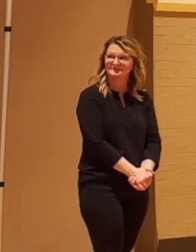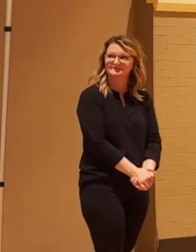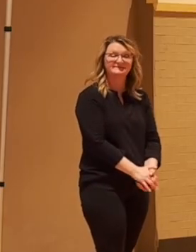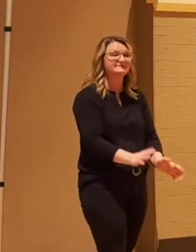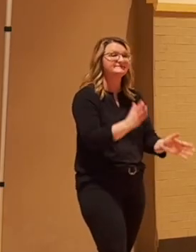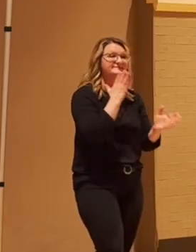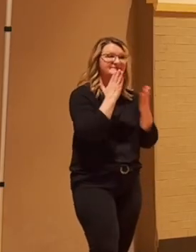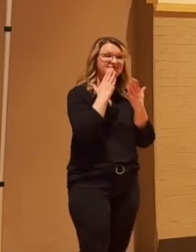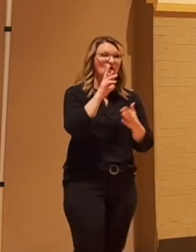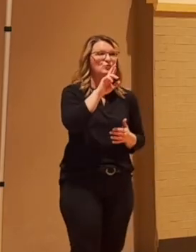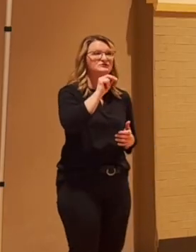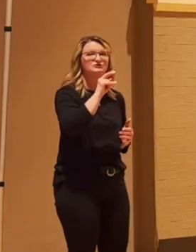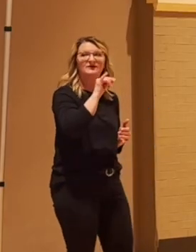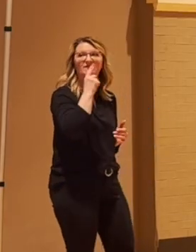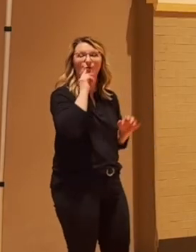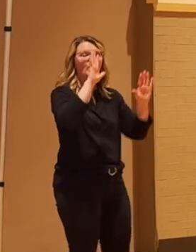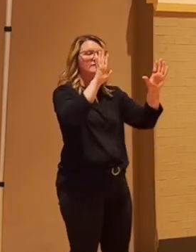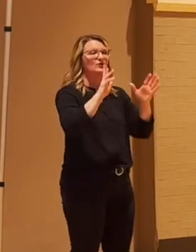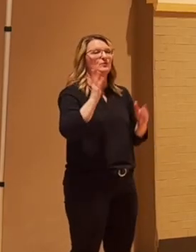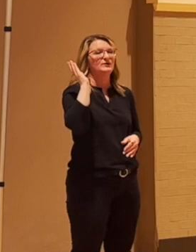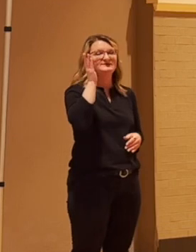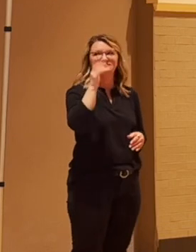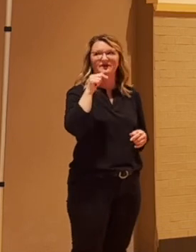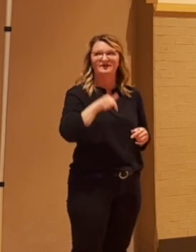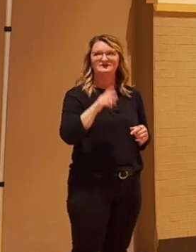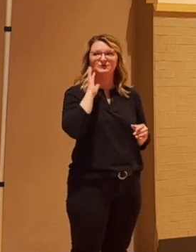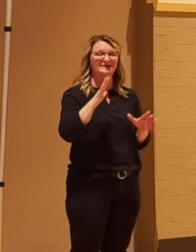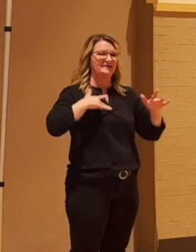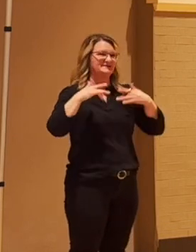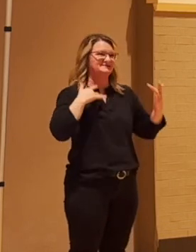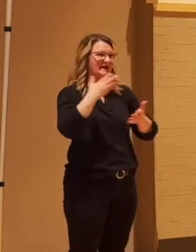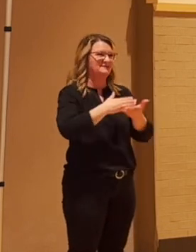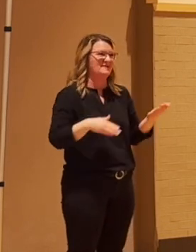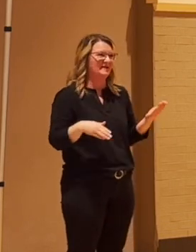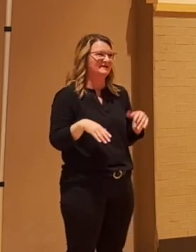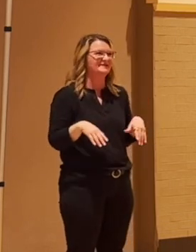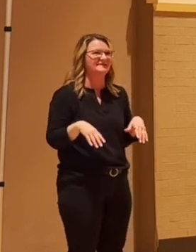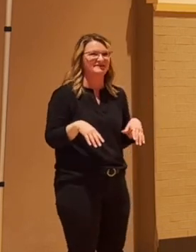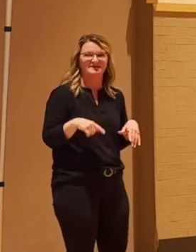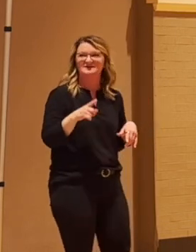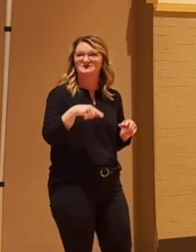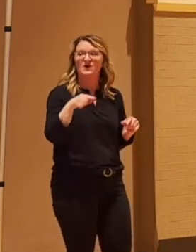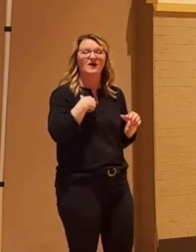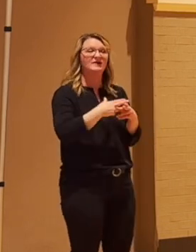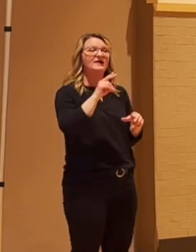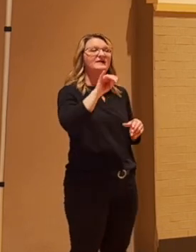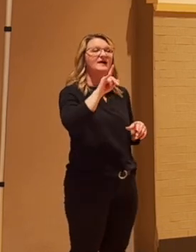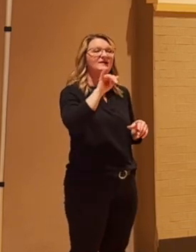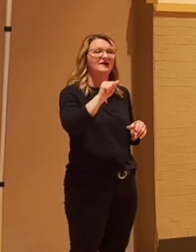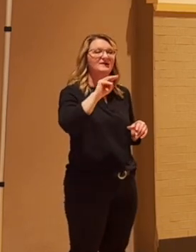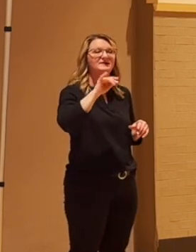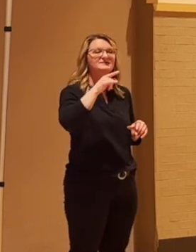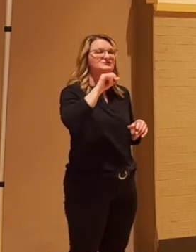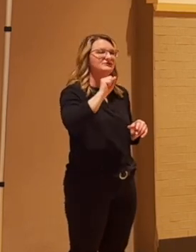Thank you, Regina, for a wonderful presentation, and this is going to be the exciting part. So as Regina mentioned, my name is Nadia Mugisha,